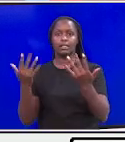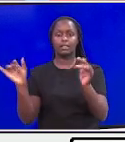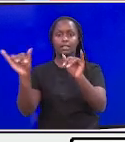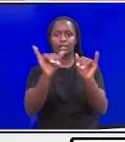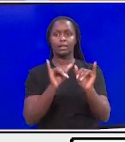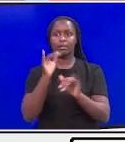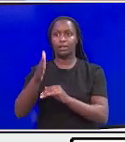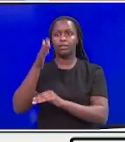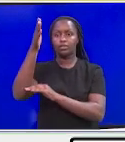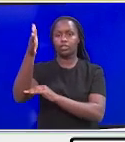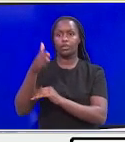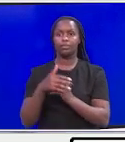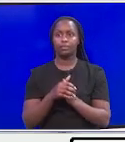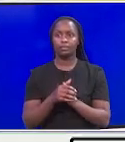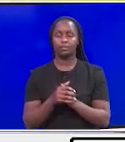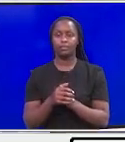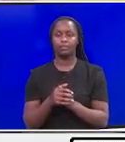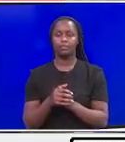reporter Quinto Wafula has more.